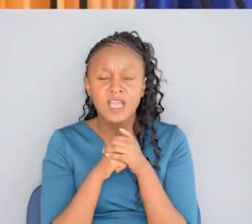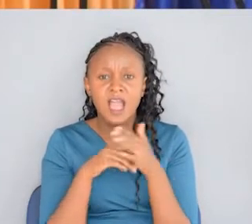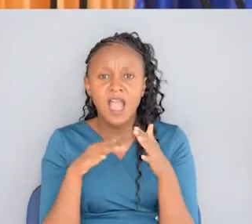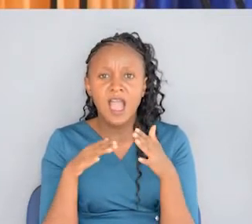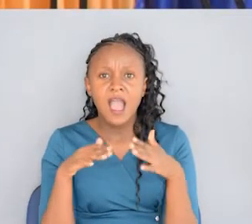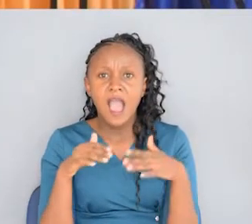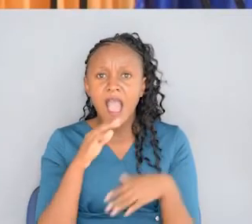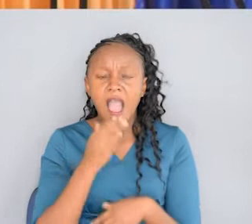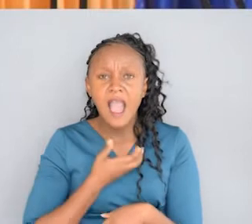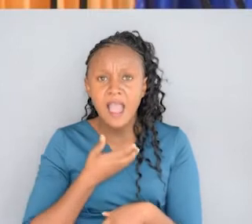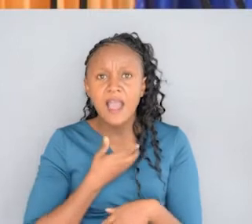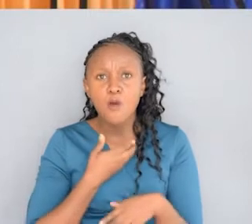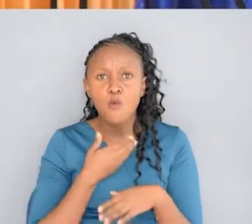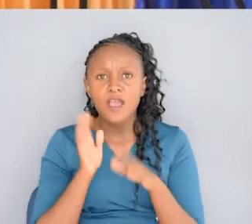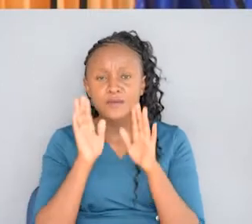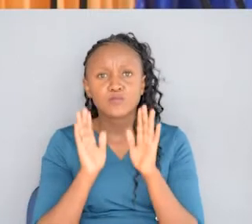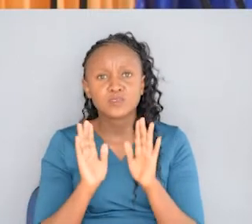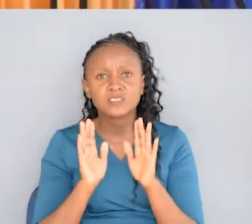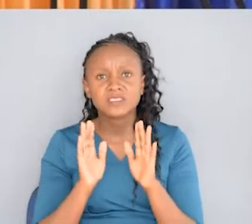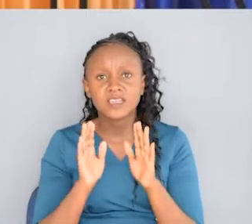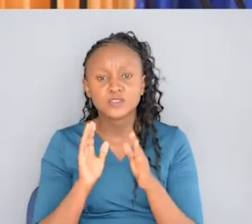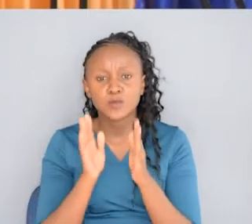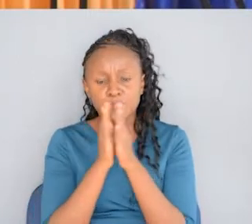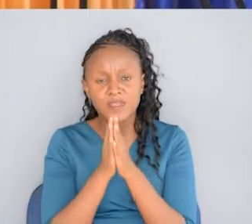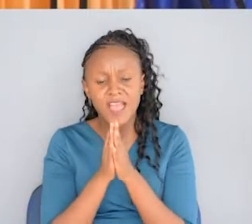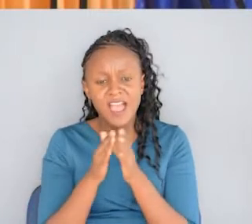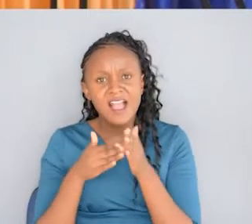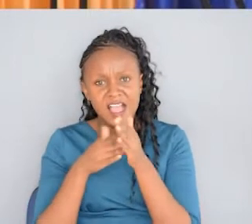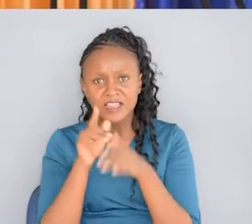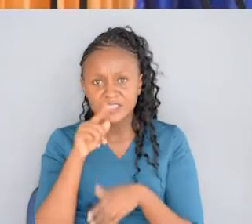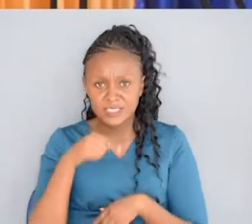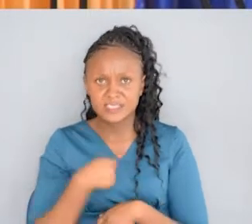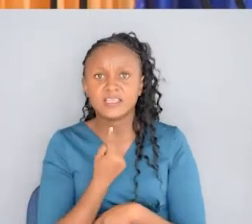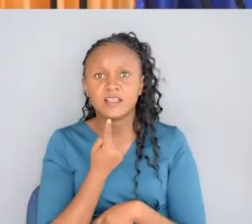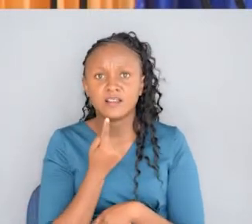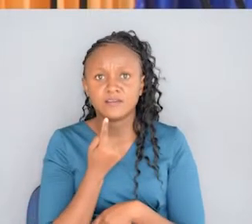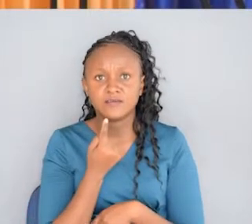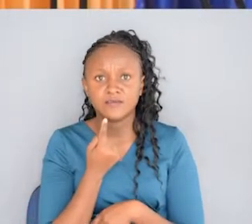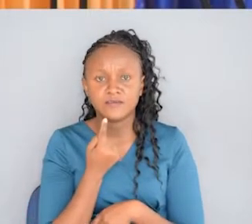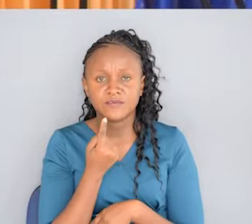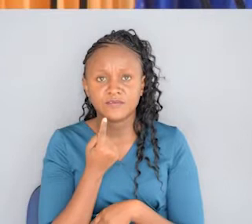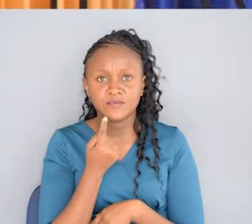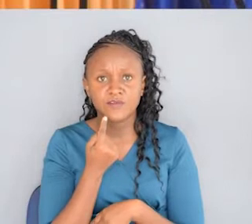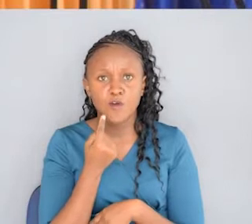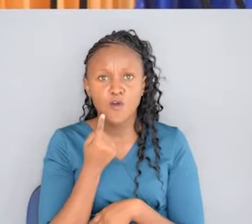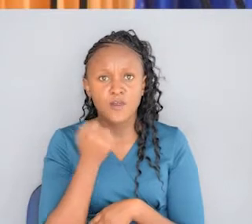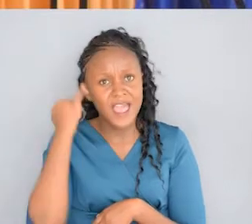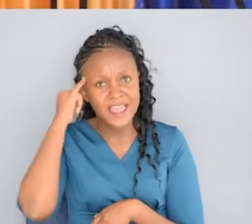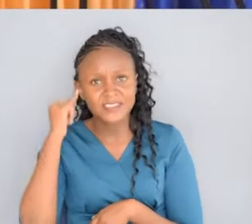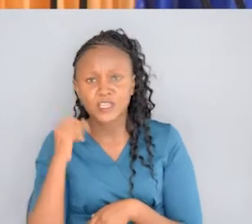guard yourself carefully against those false, deluding ideas which tell you, wait a